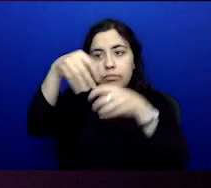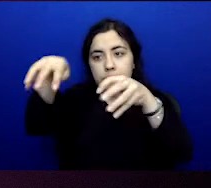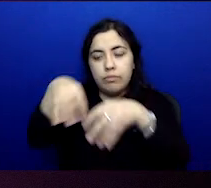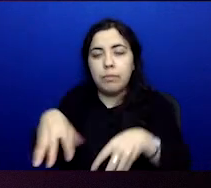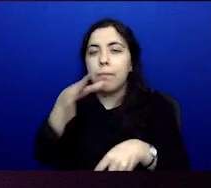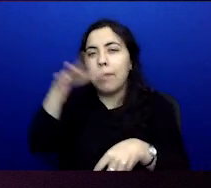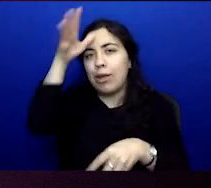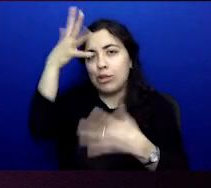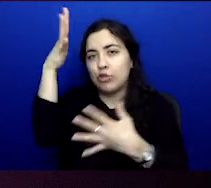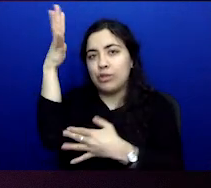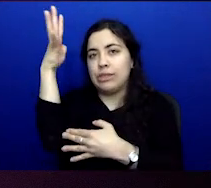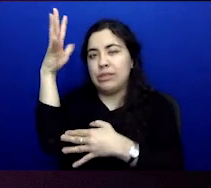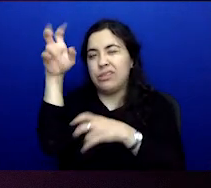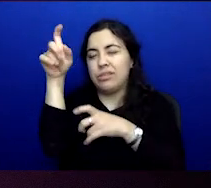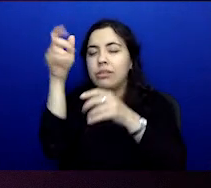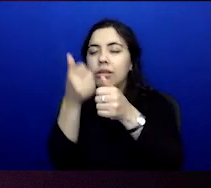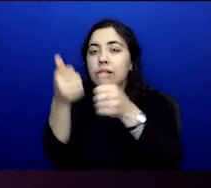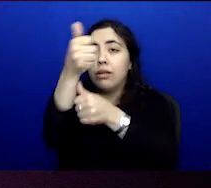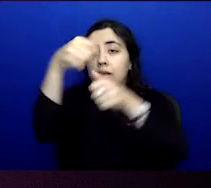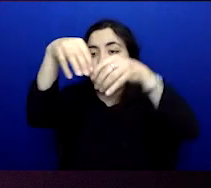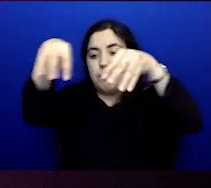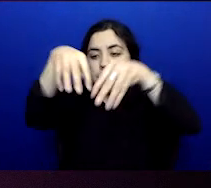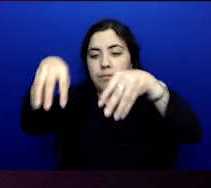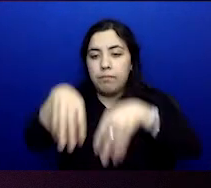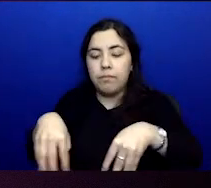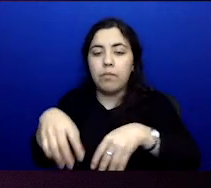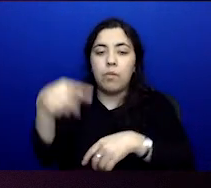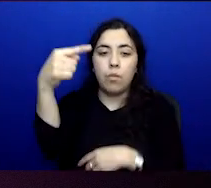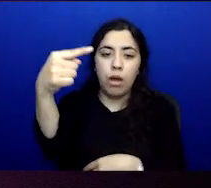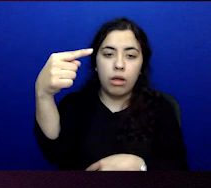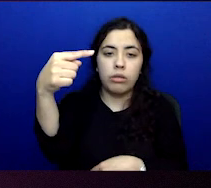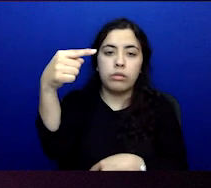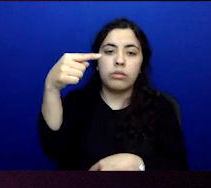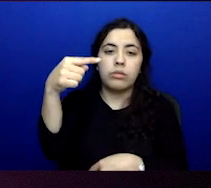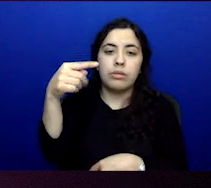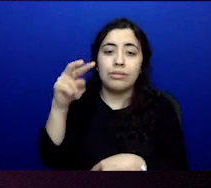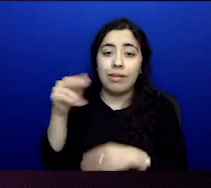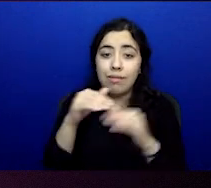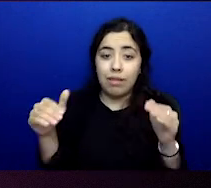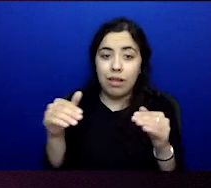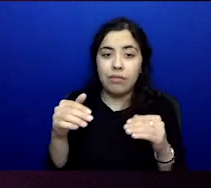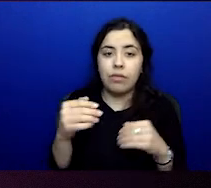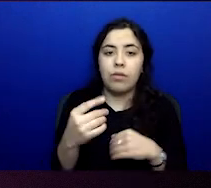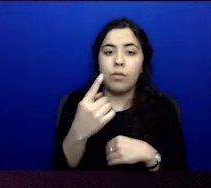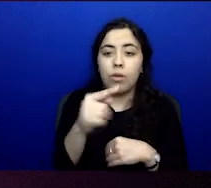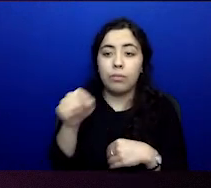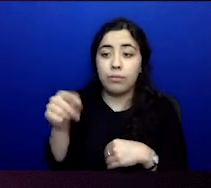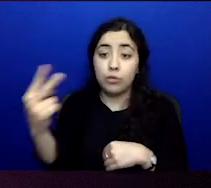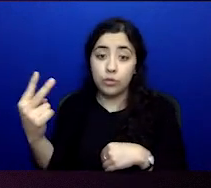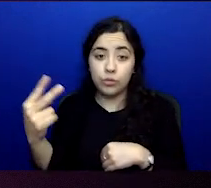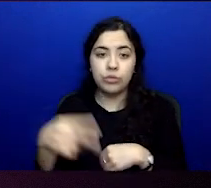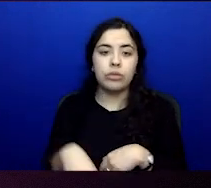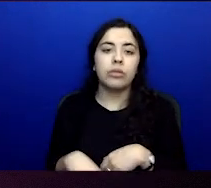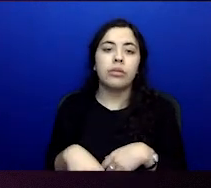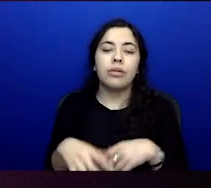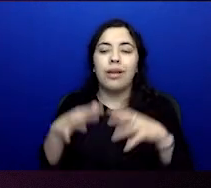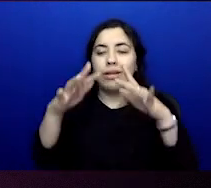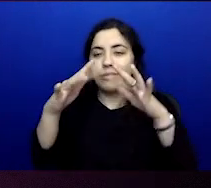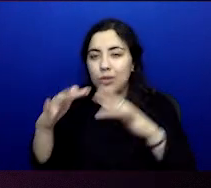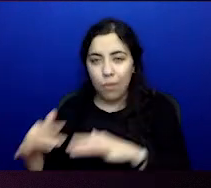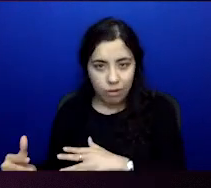can see now you have an array of pipeline 1, and then the second level parent is pipeline 1.pipeline 2, and so